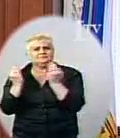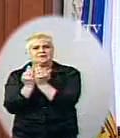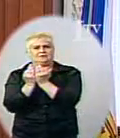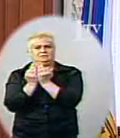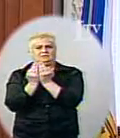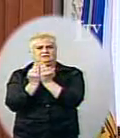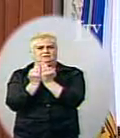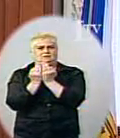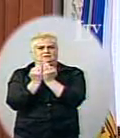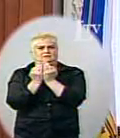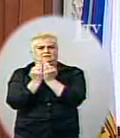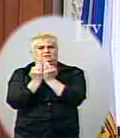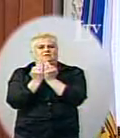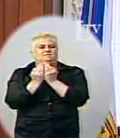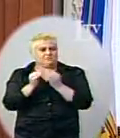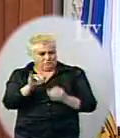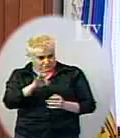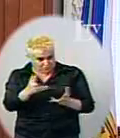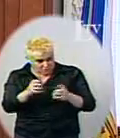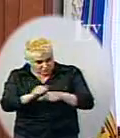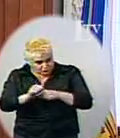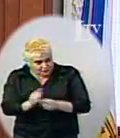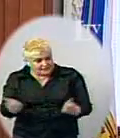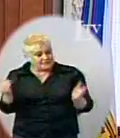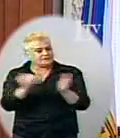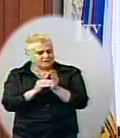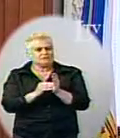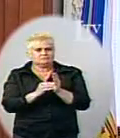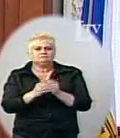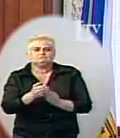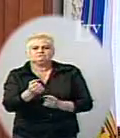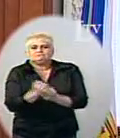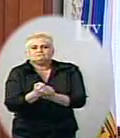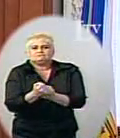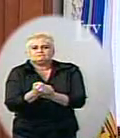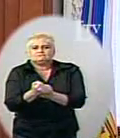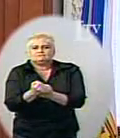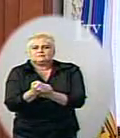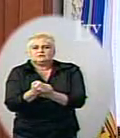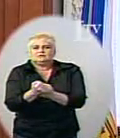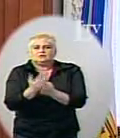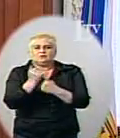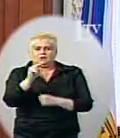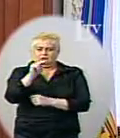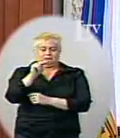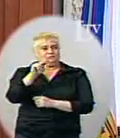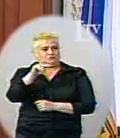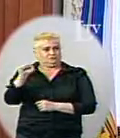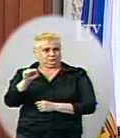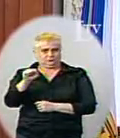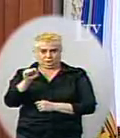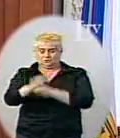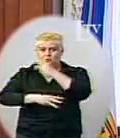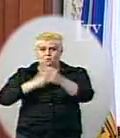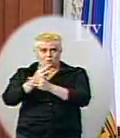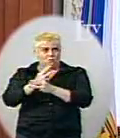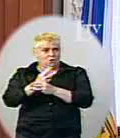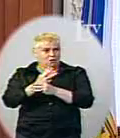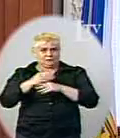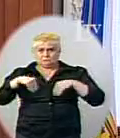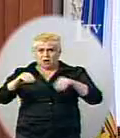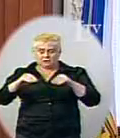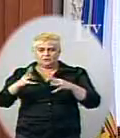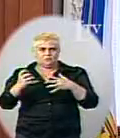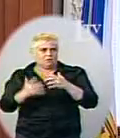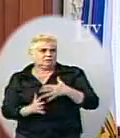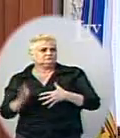who are focused on retraining Nova Scotia's position in the world market. In year